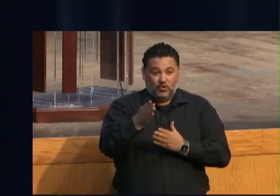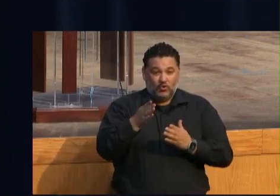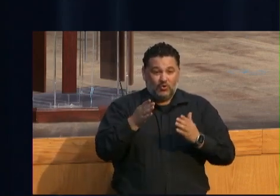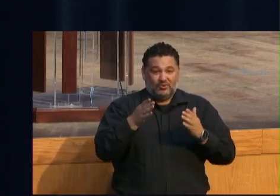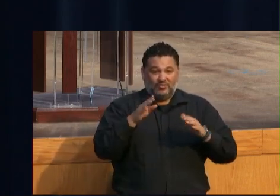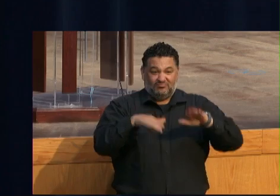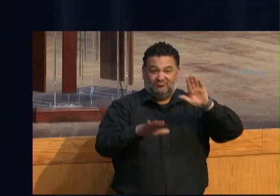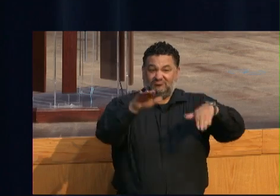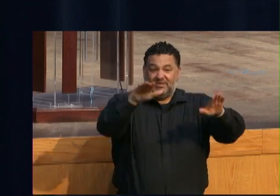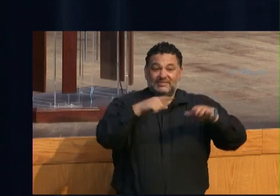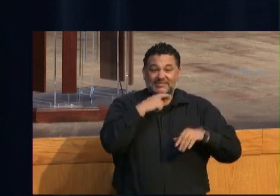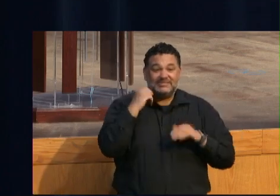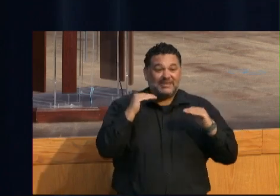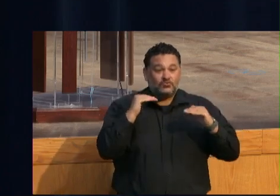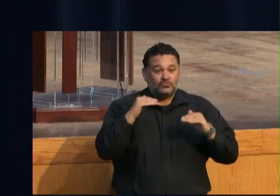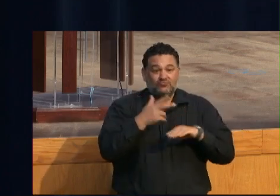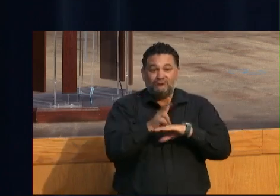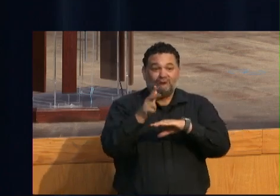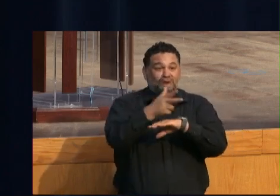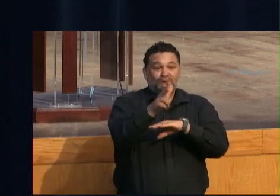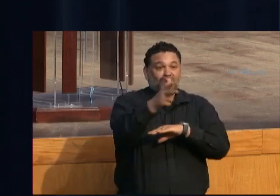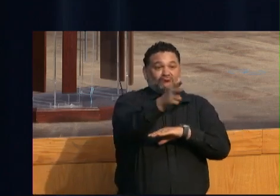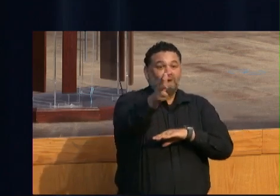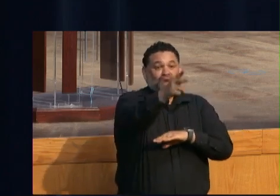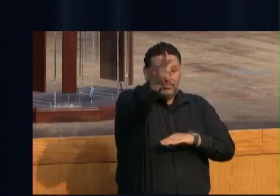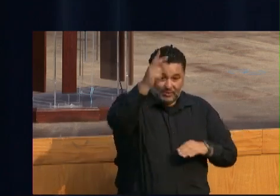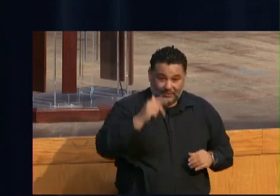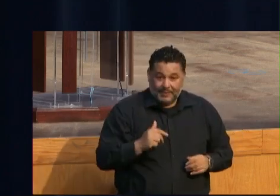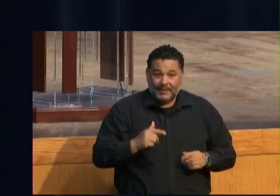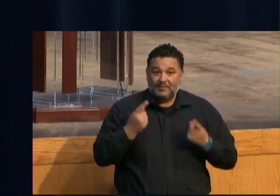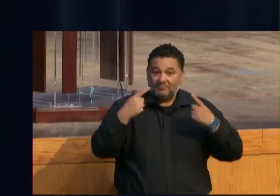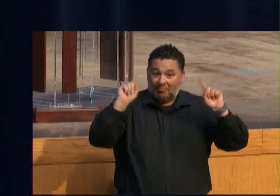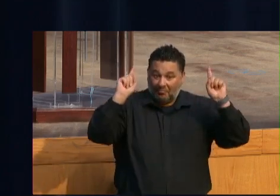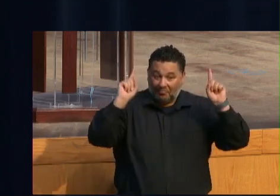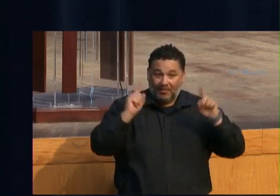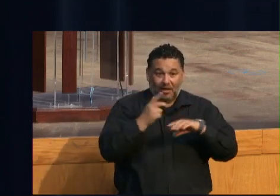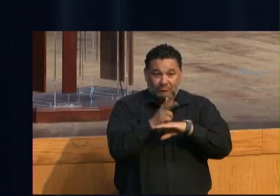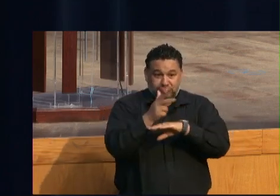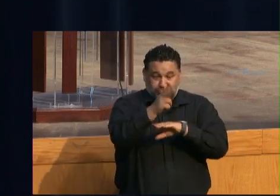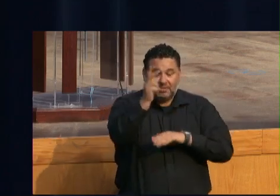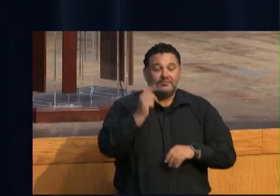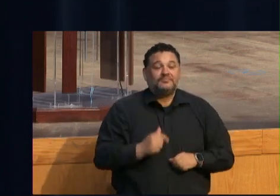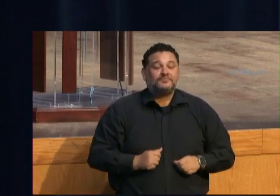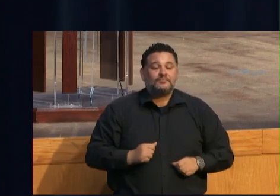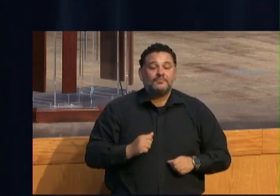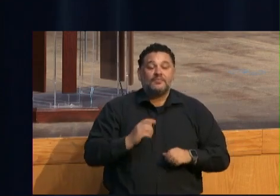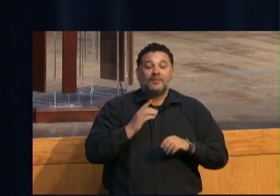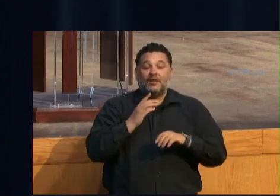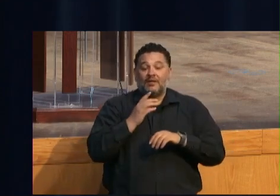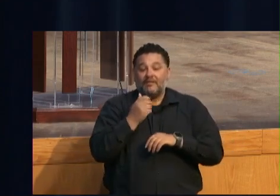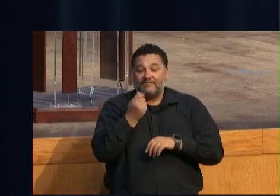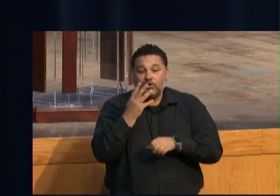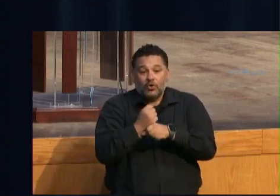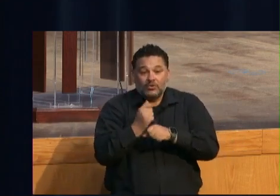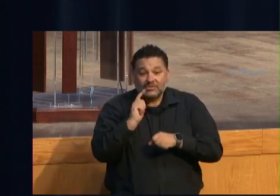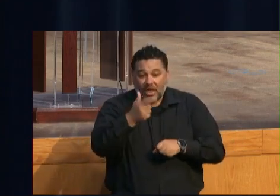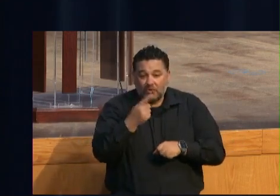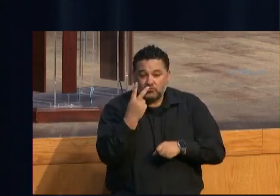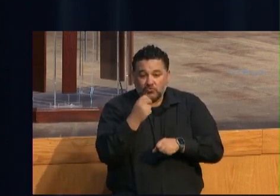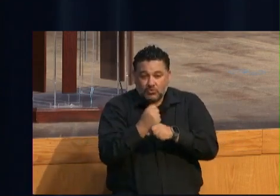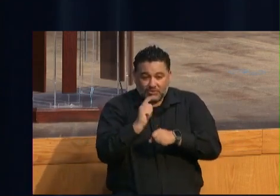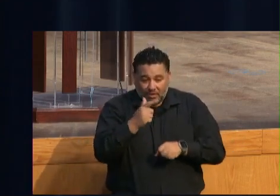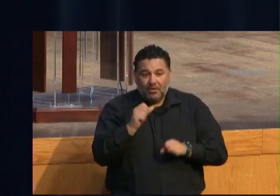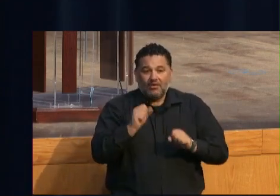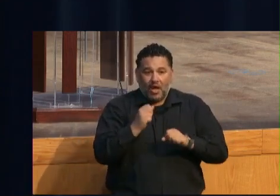terrain and were able to successfully navigate that. Following that, a couple years later, they were able to navigate